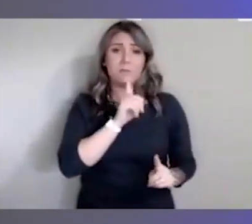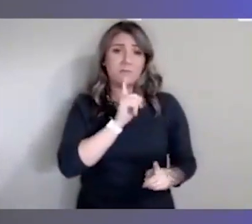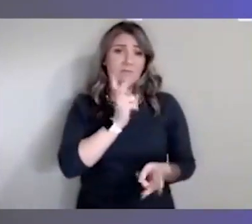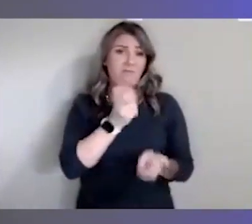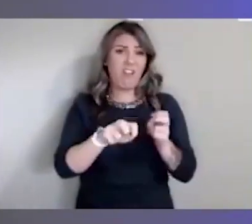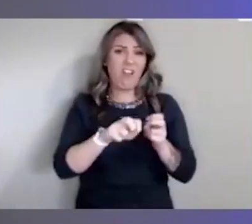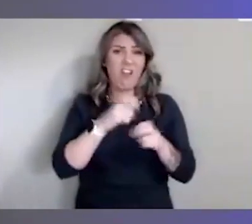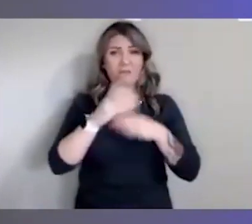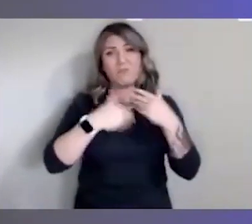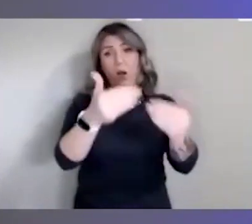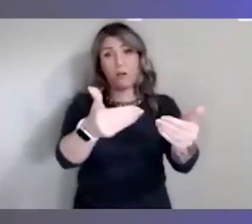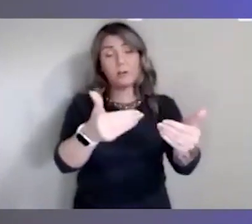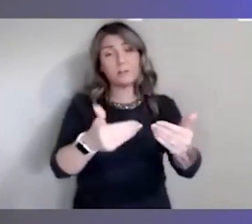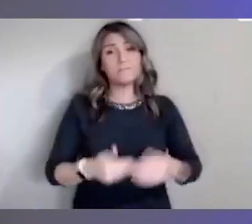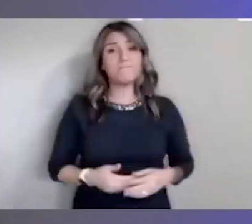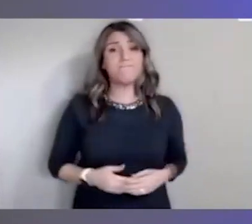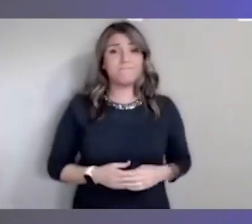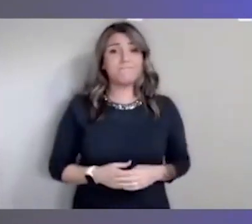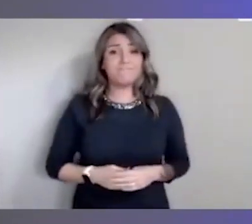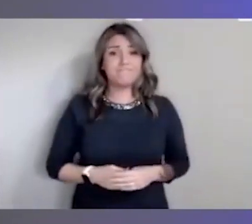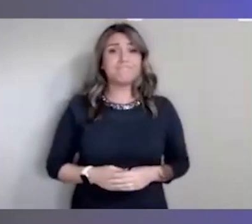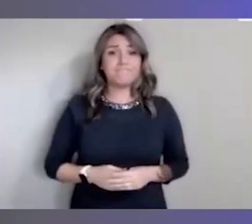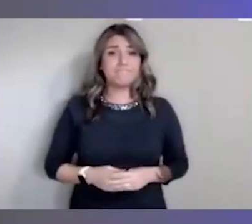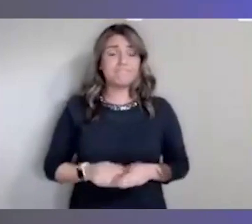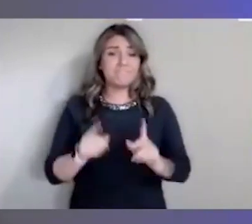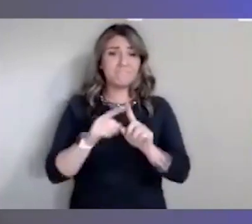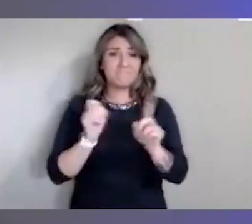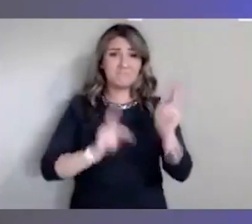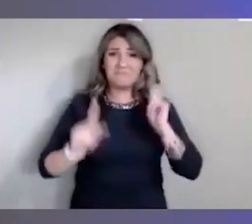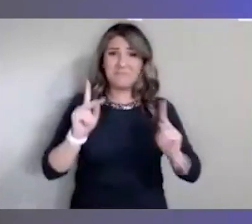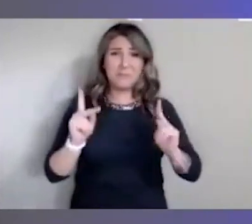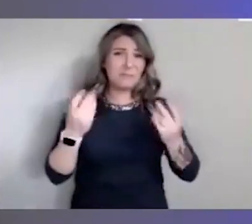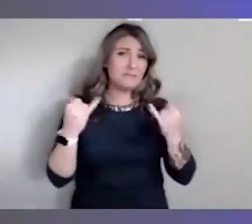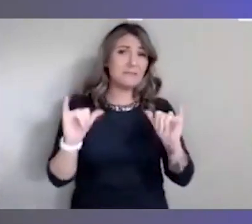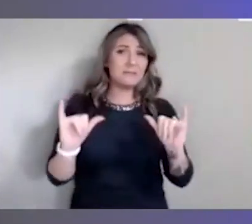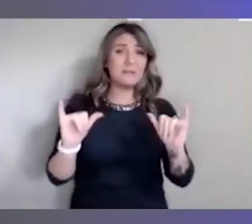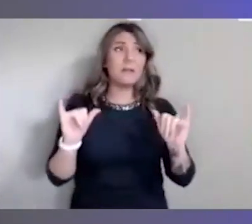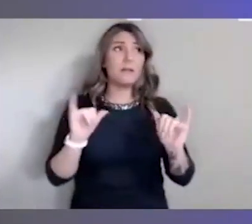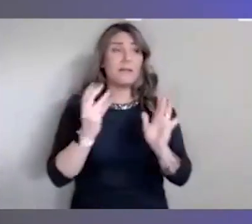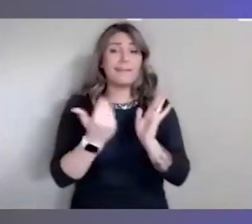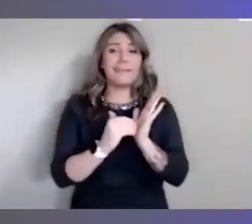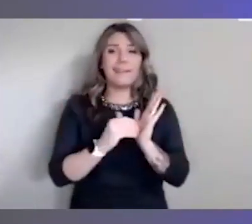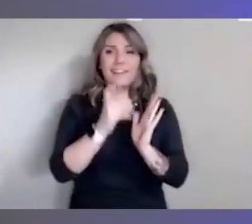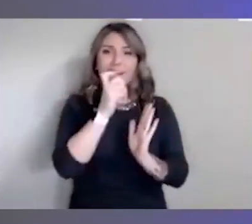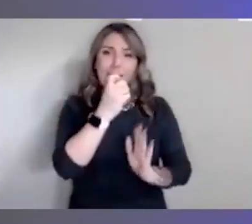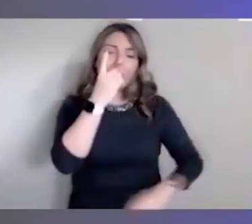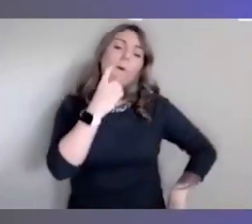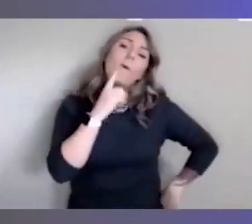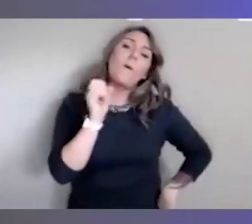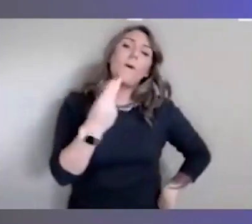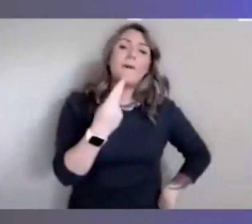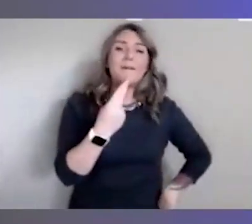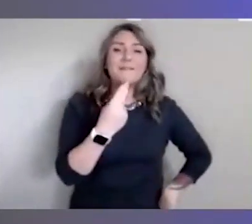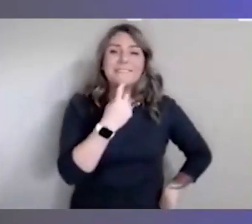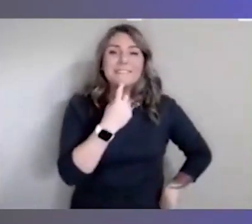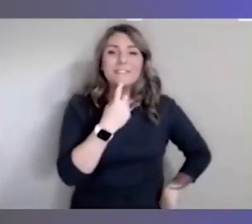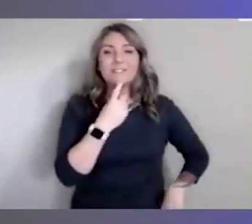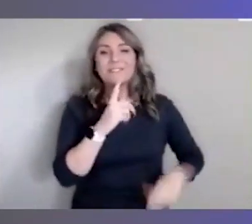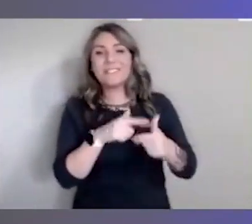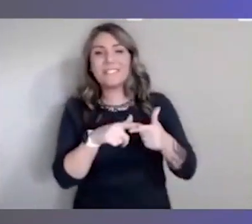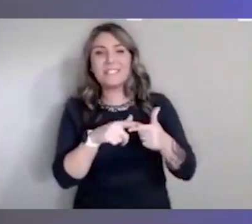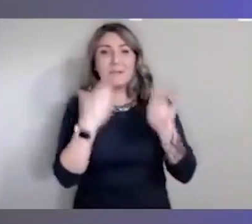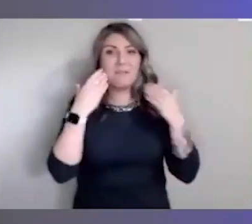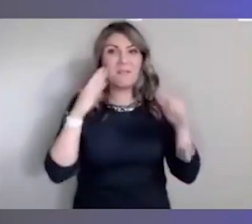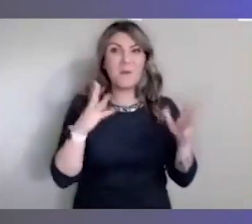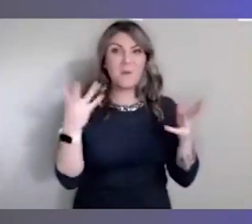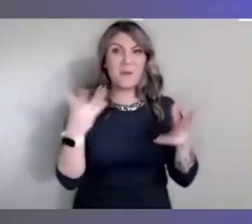progress, from some folks who still don't, again, think that this is serious, that they don't know what's in the vaccine.